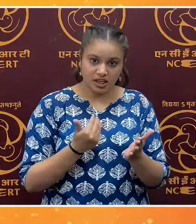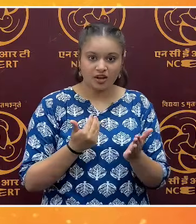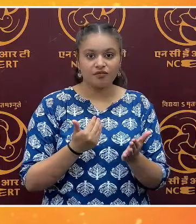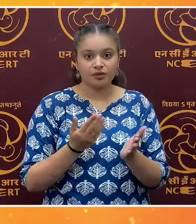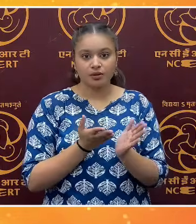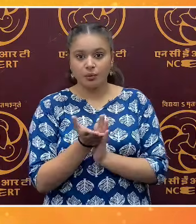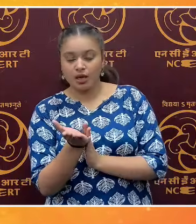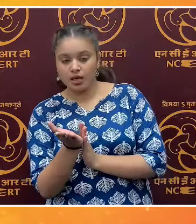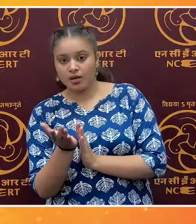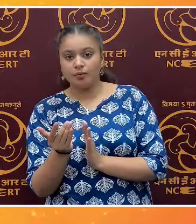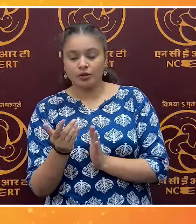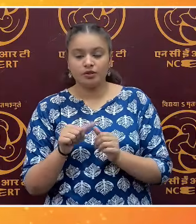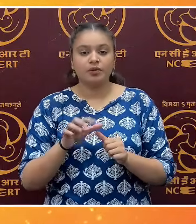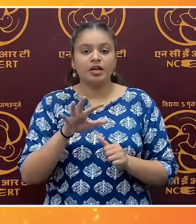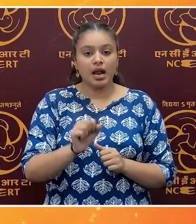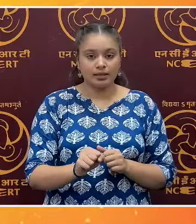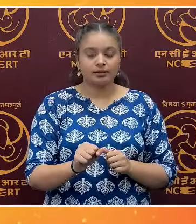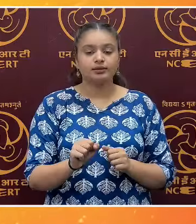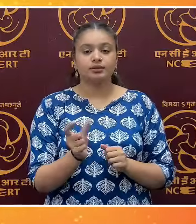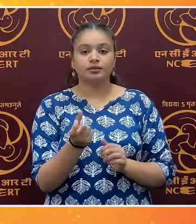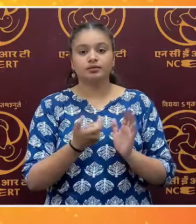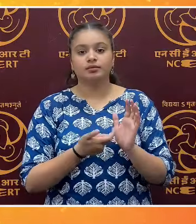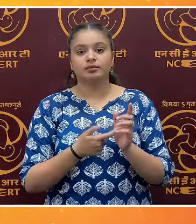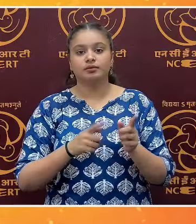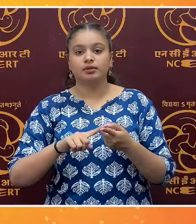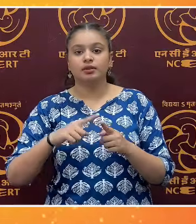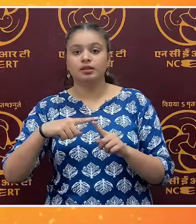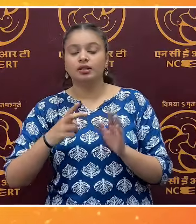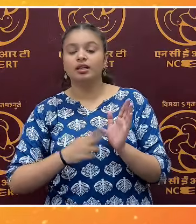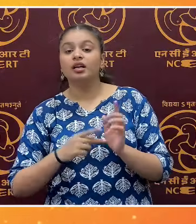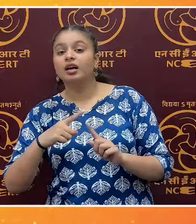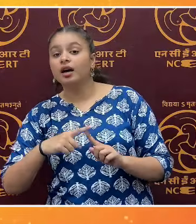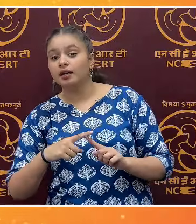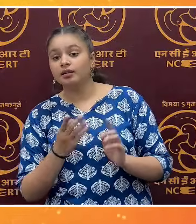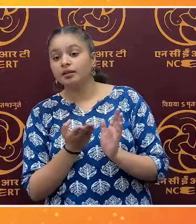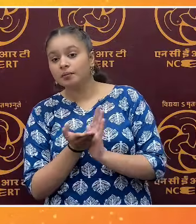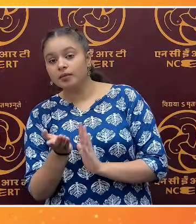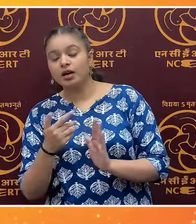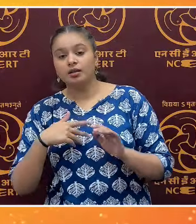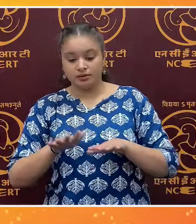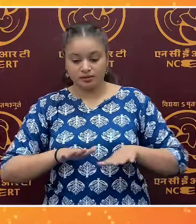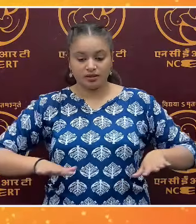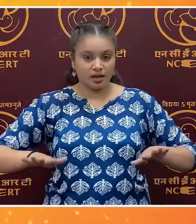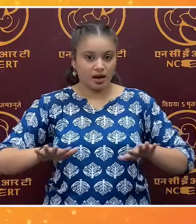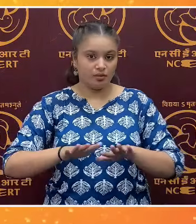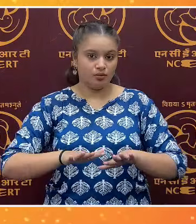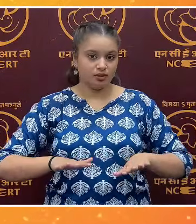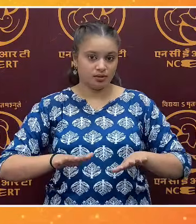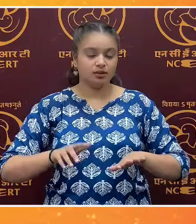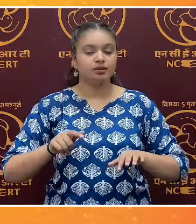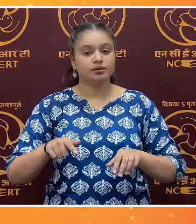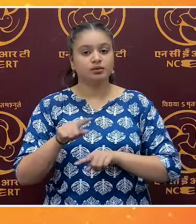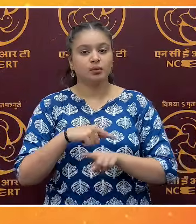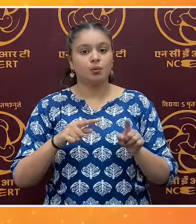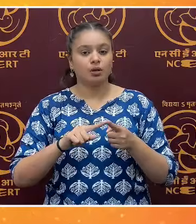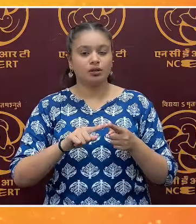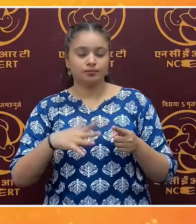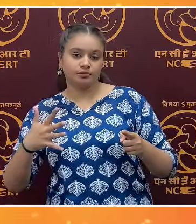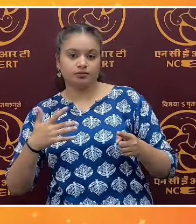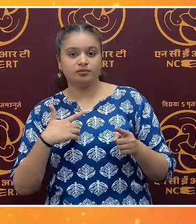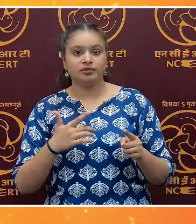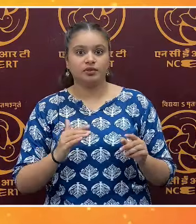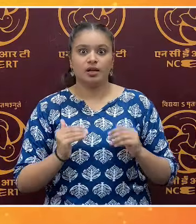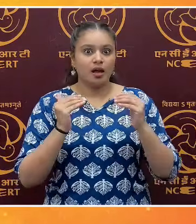passage to the excess current, and that excess current directly pass to the ground surface. So you will not get a severe shock,